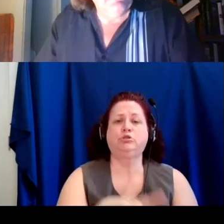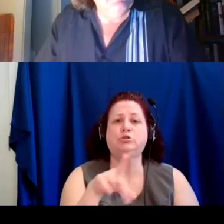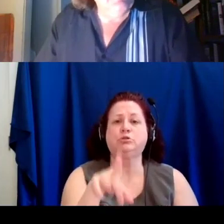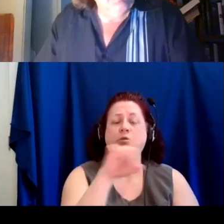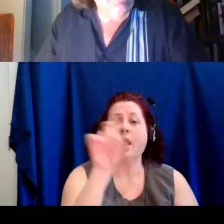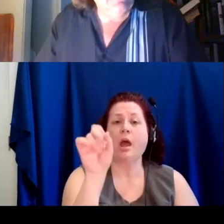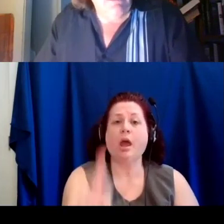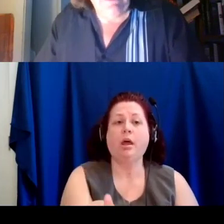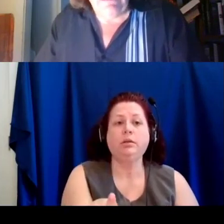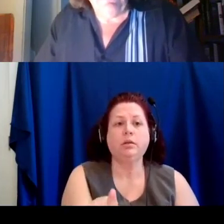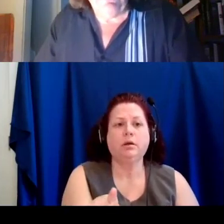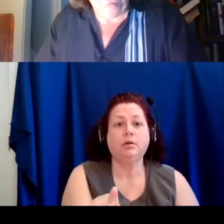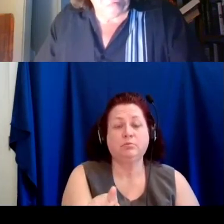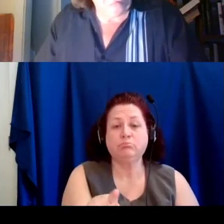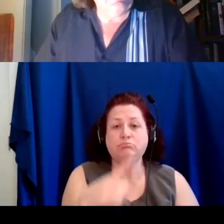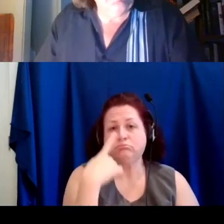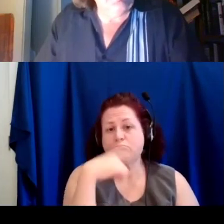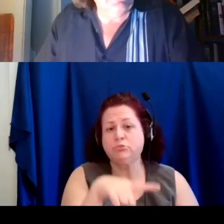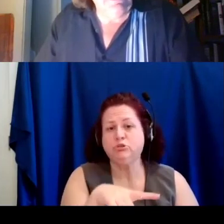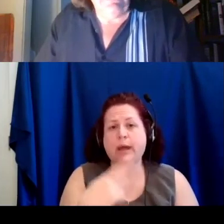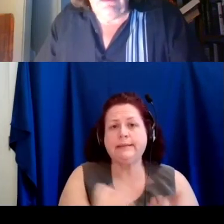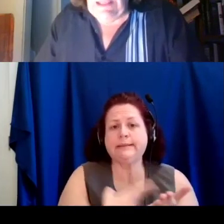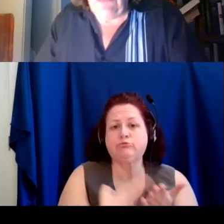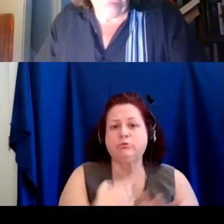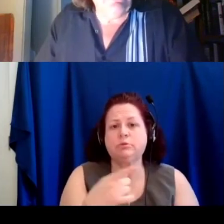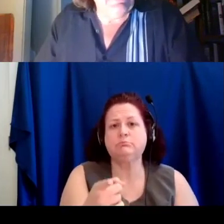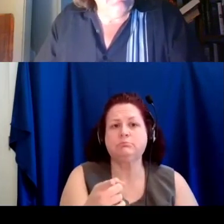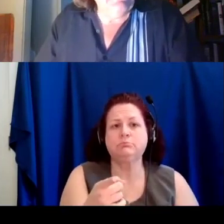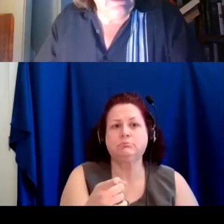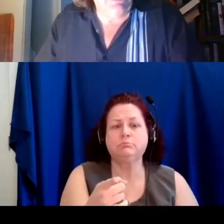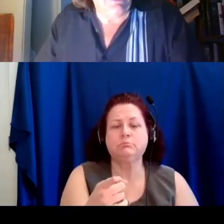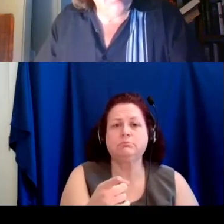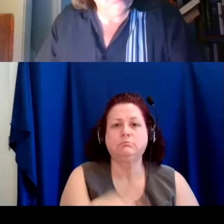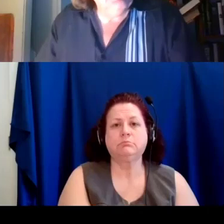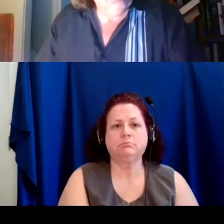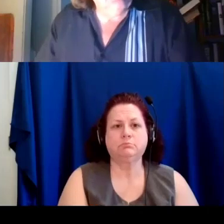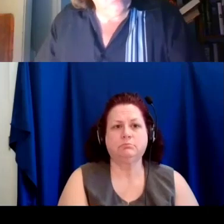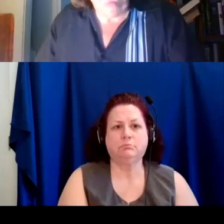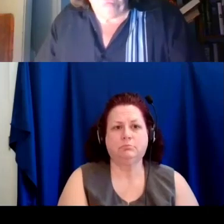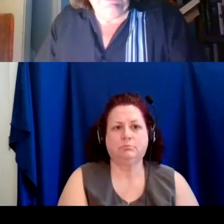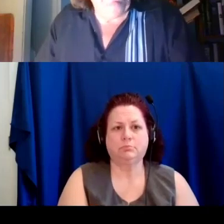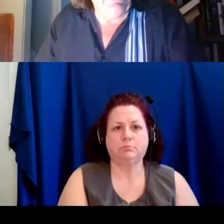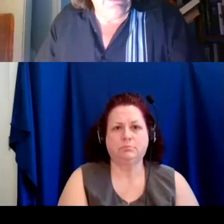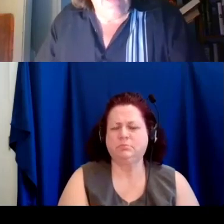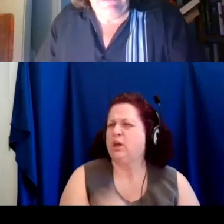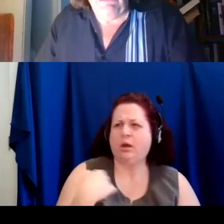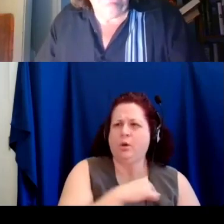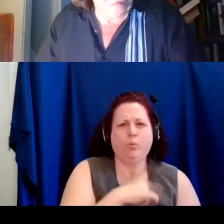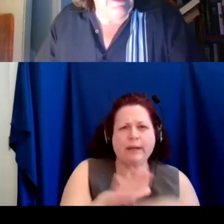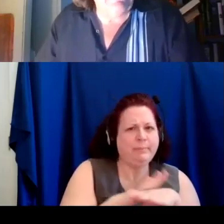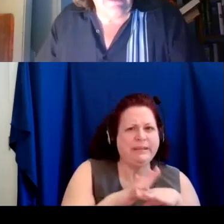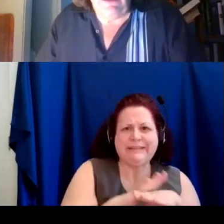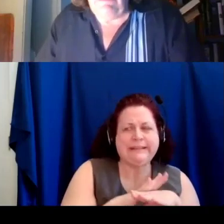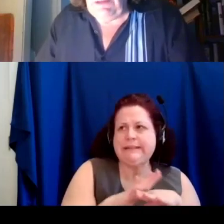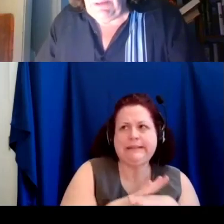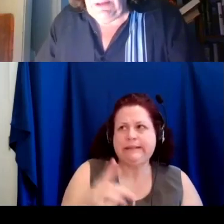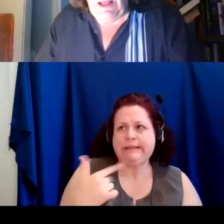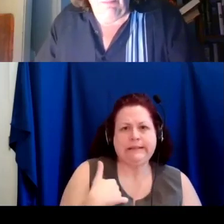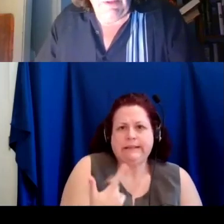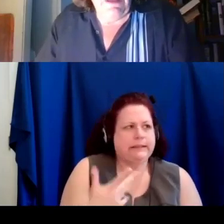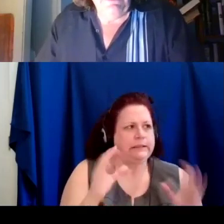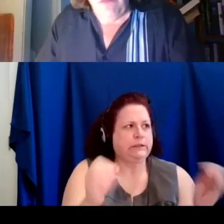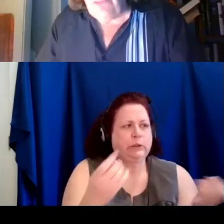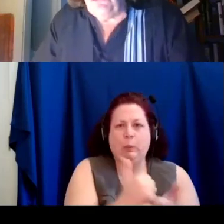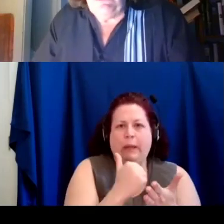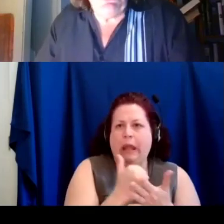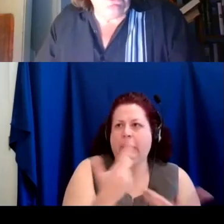said, I'd like some cereal. And the answer he got was, we're too busy. I'm here at the desk. I don't have anybody to help